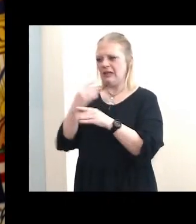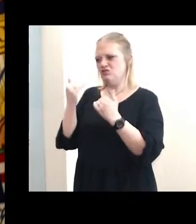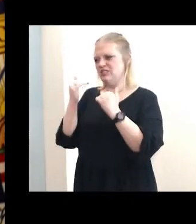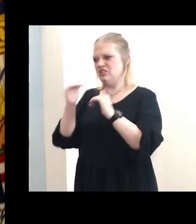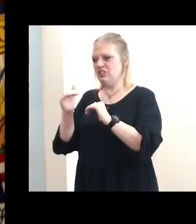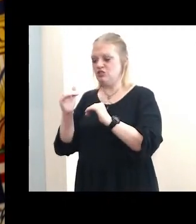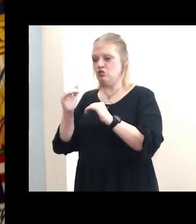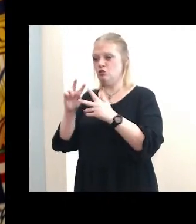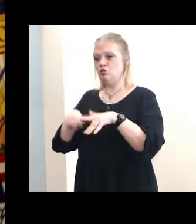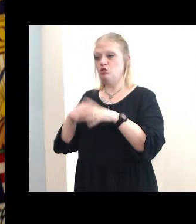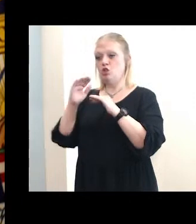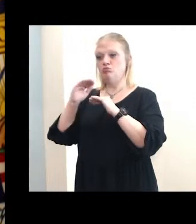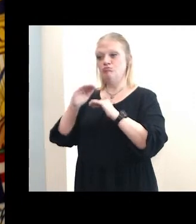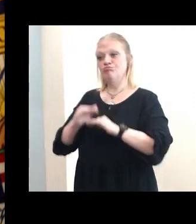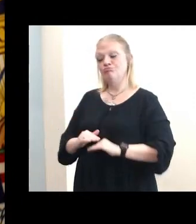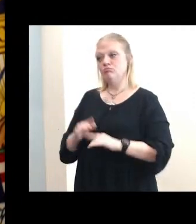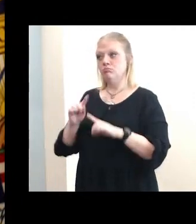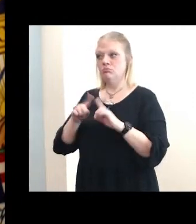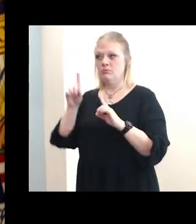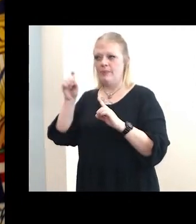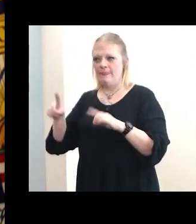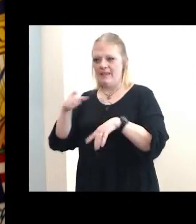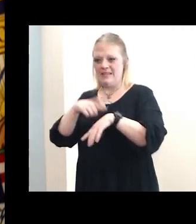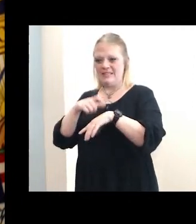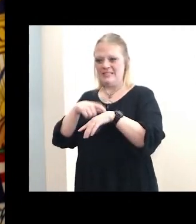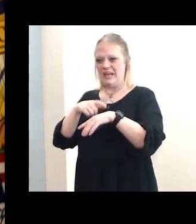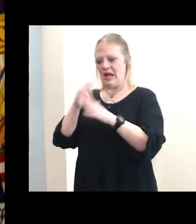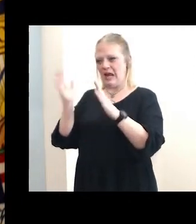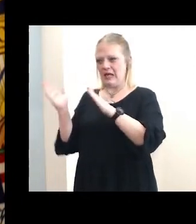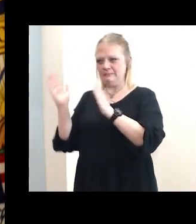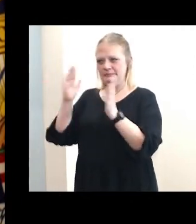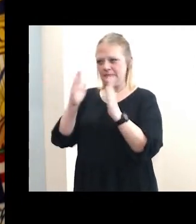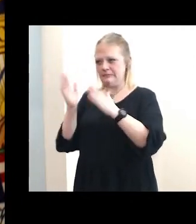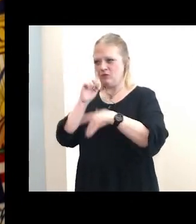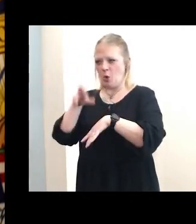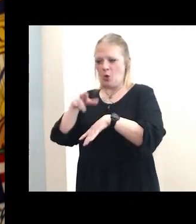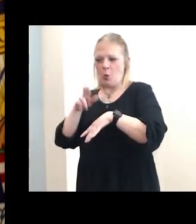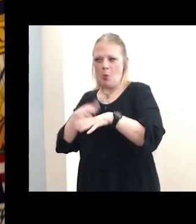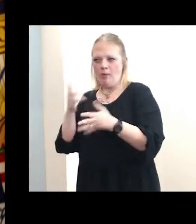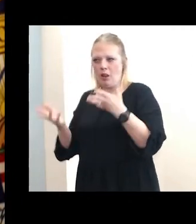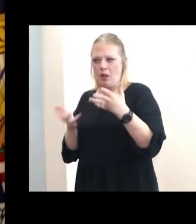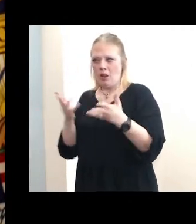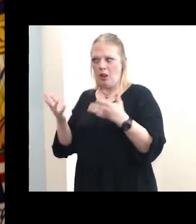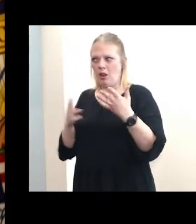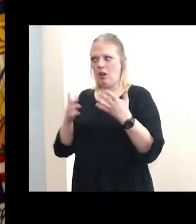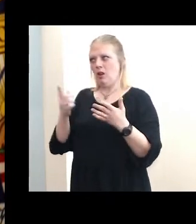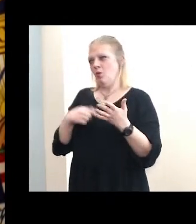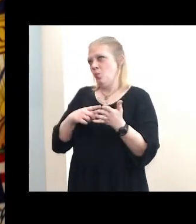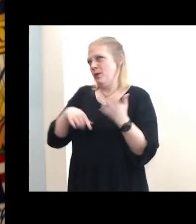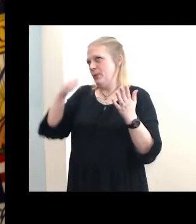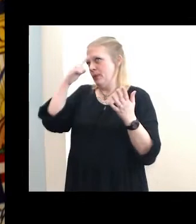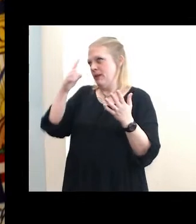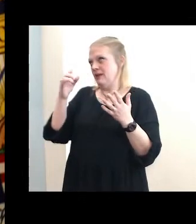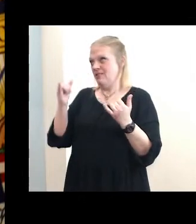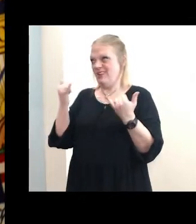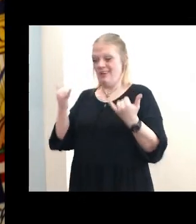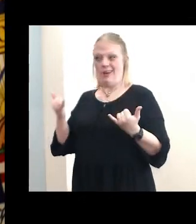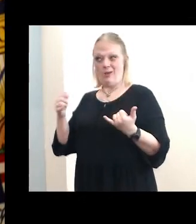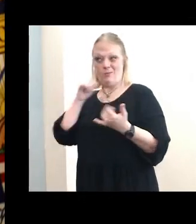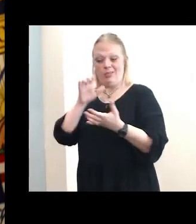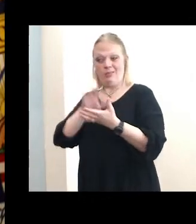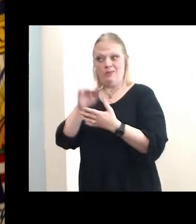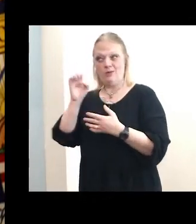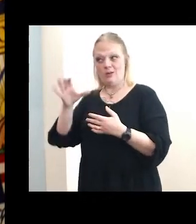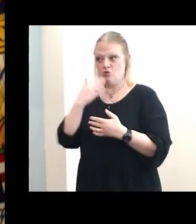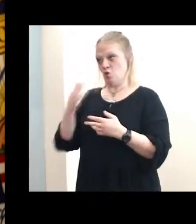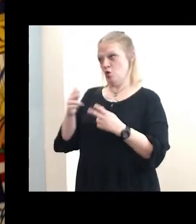and reopenings begin. I won't ask you about a time frame for normalcy, but what's your take on where things stand currently, Mark? I mean, do you believe Erie County is